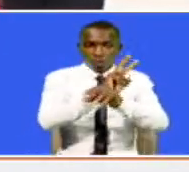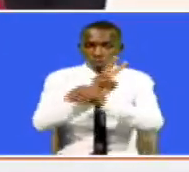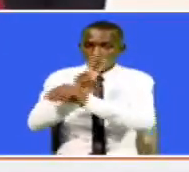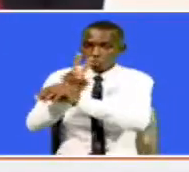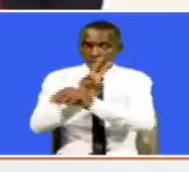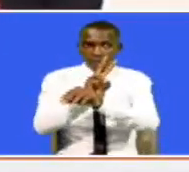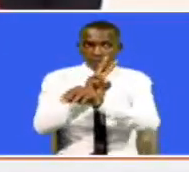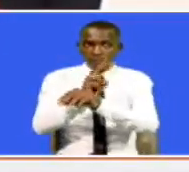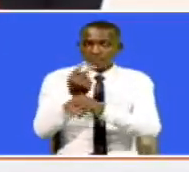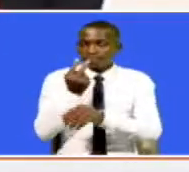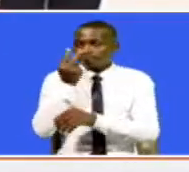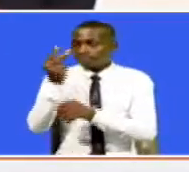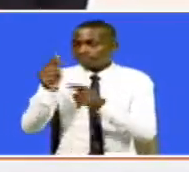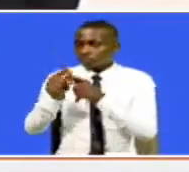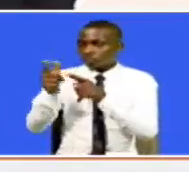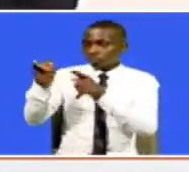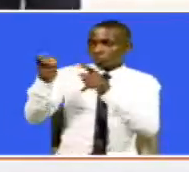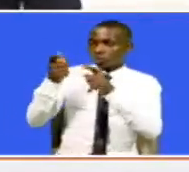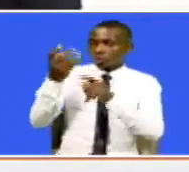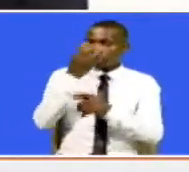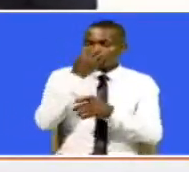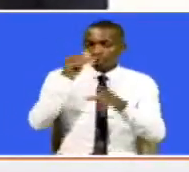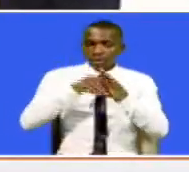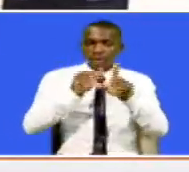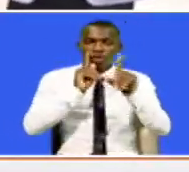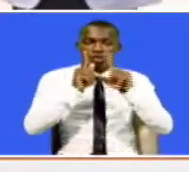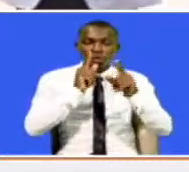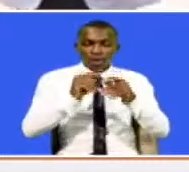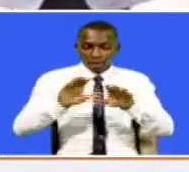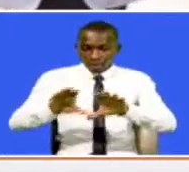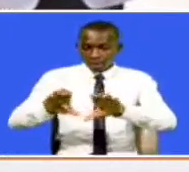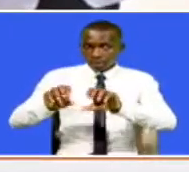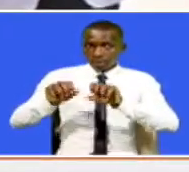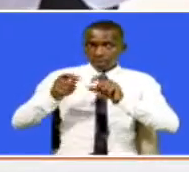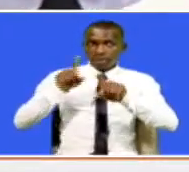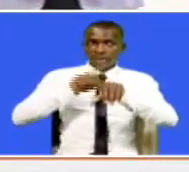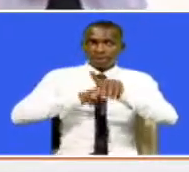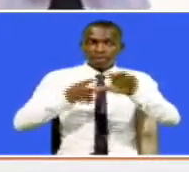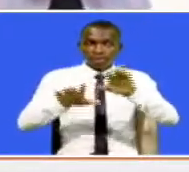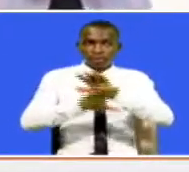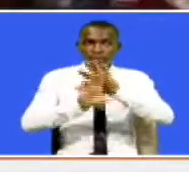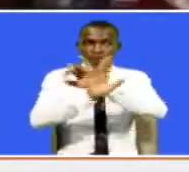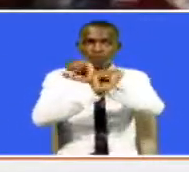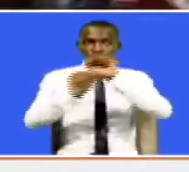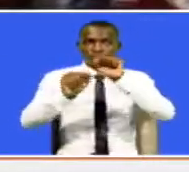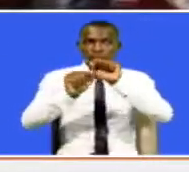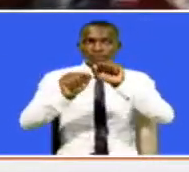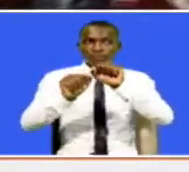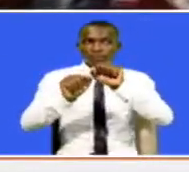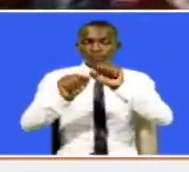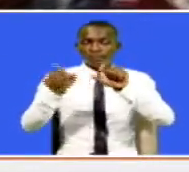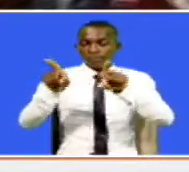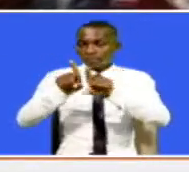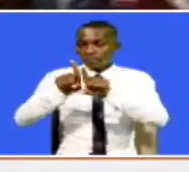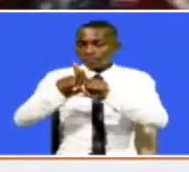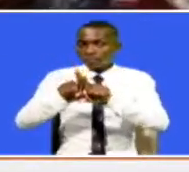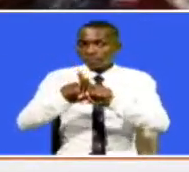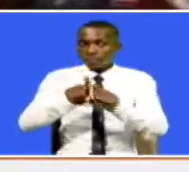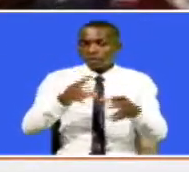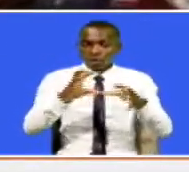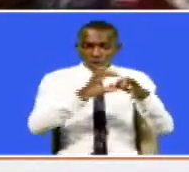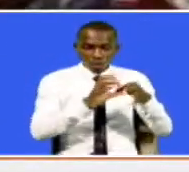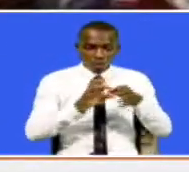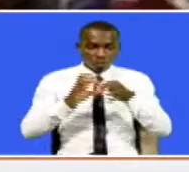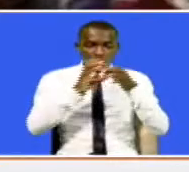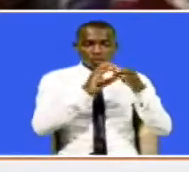Akionekana kumlenga Rais Ruto kwa matamshi kwamba alikuwa upinzani alipokuwa naibu rais, naye kinara wa Azimio Raila Odinga alikuwa serikalini,